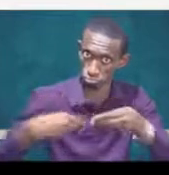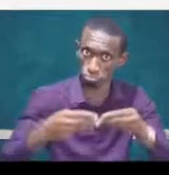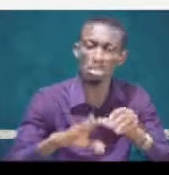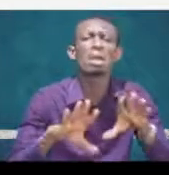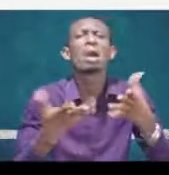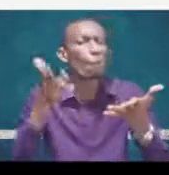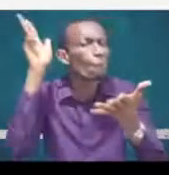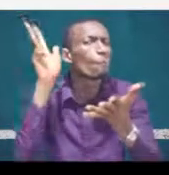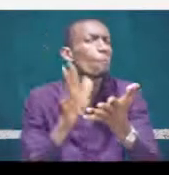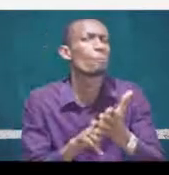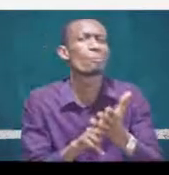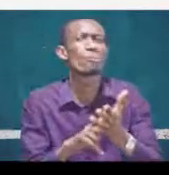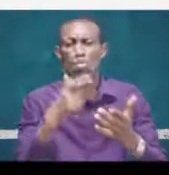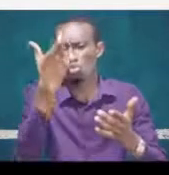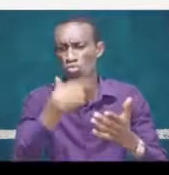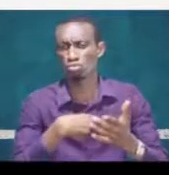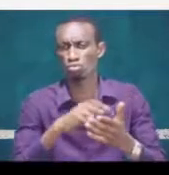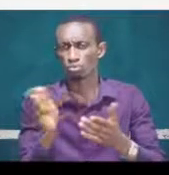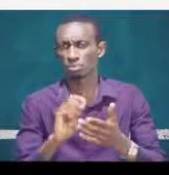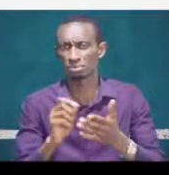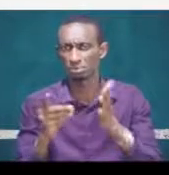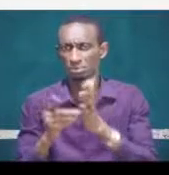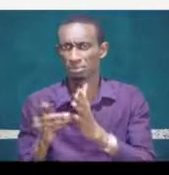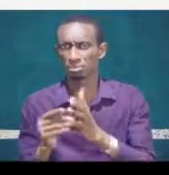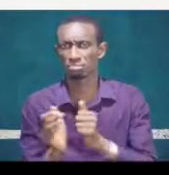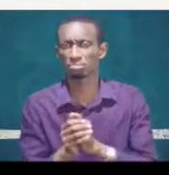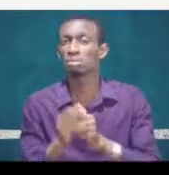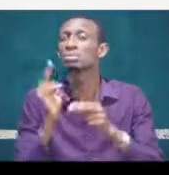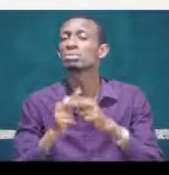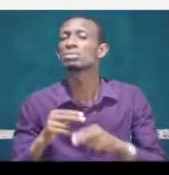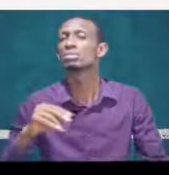that actually the human dictionary, the genetic code,